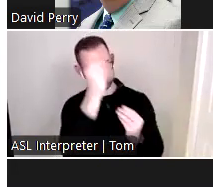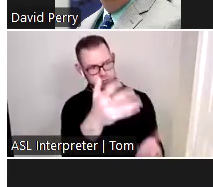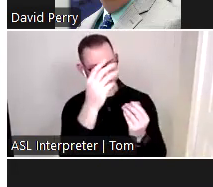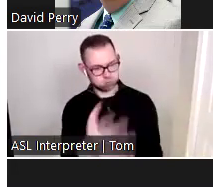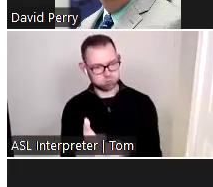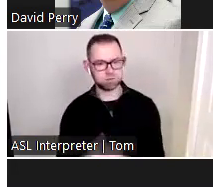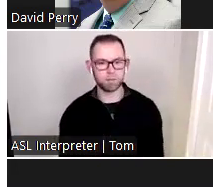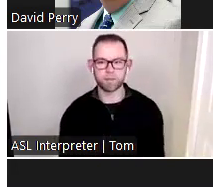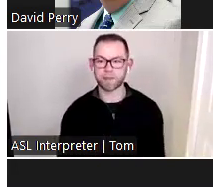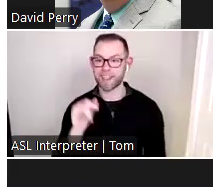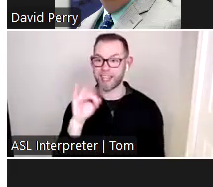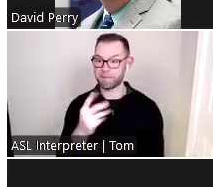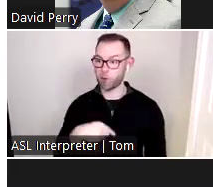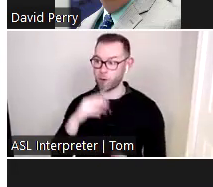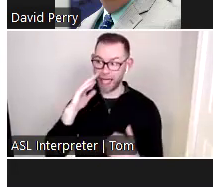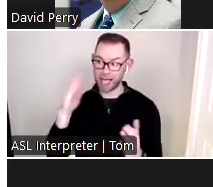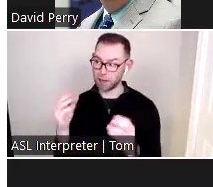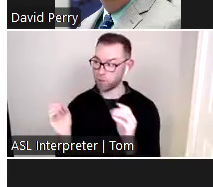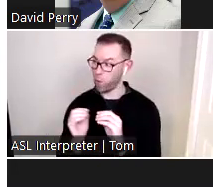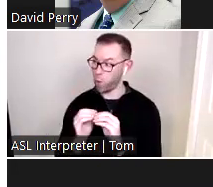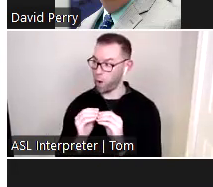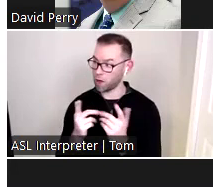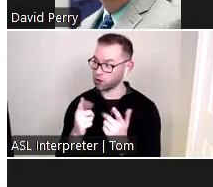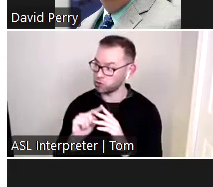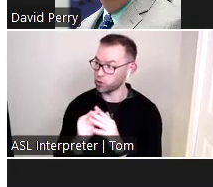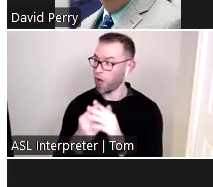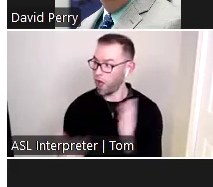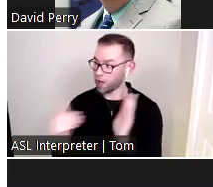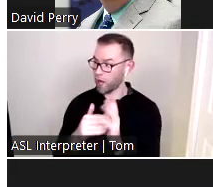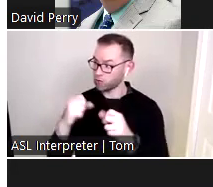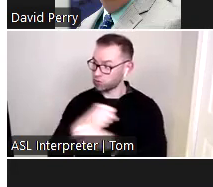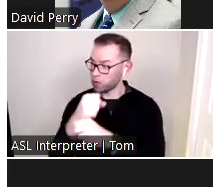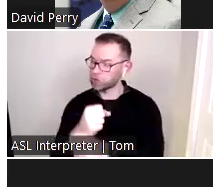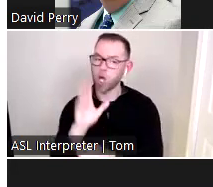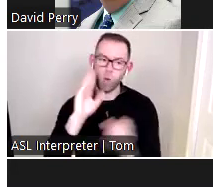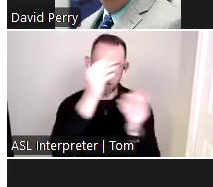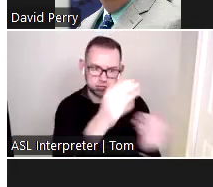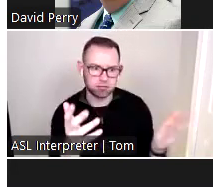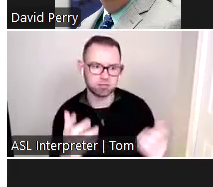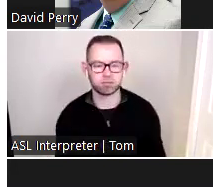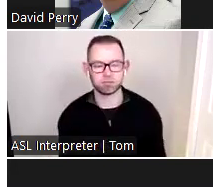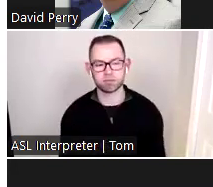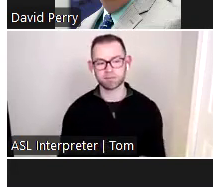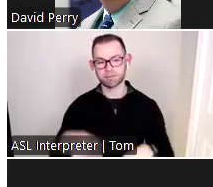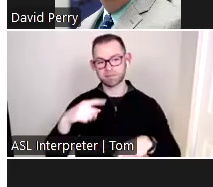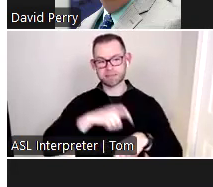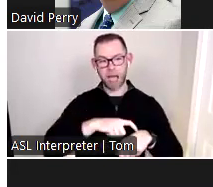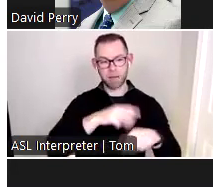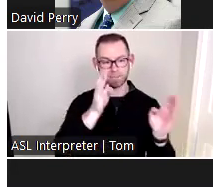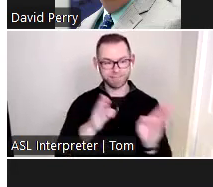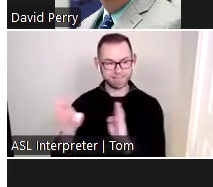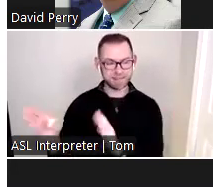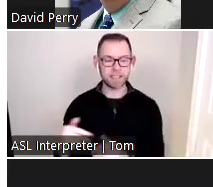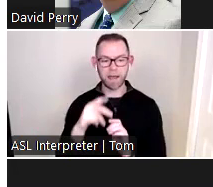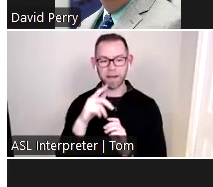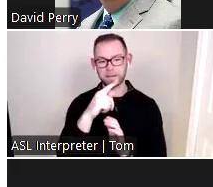of construction activity on site. For the construction phasing, phase one is we are going to be